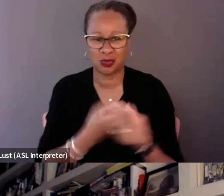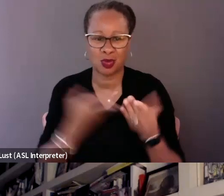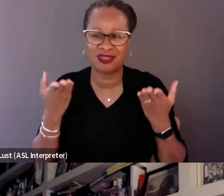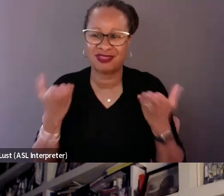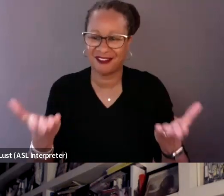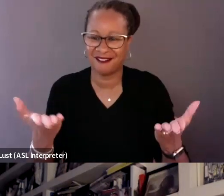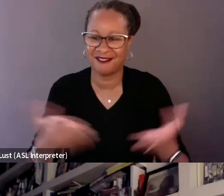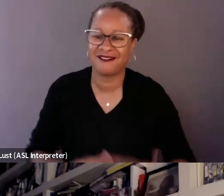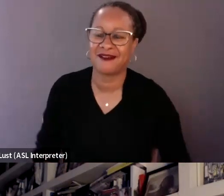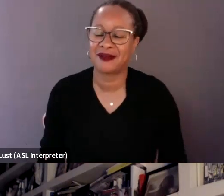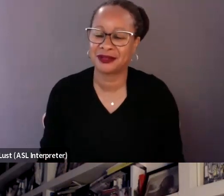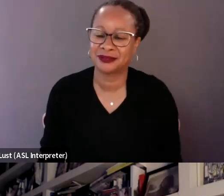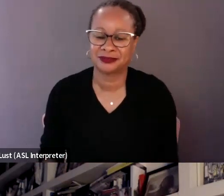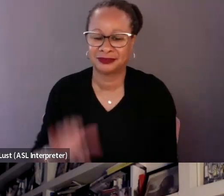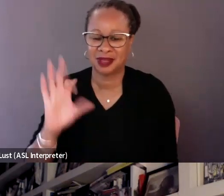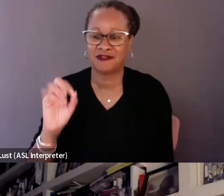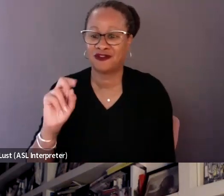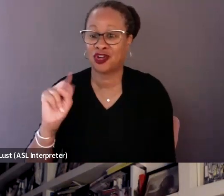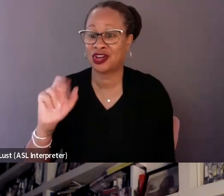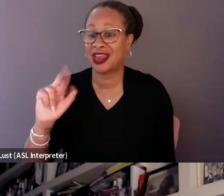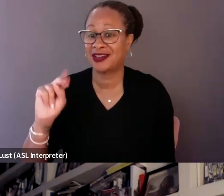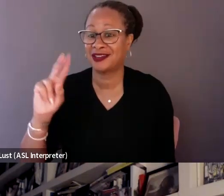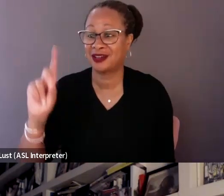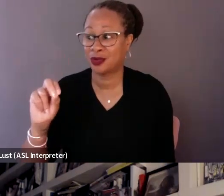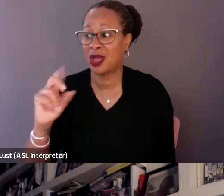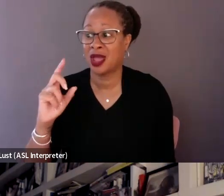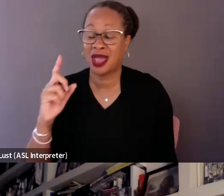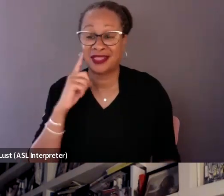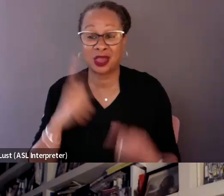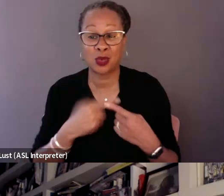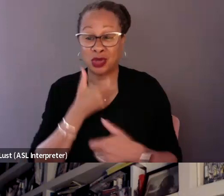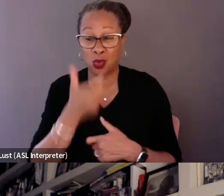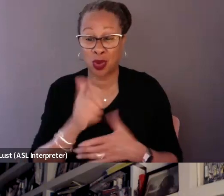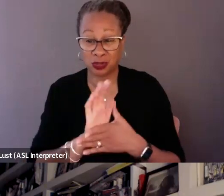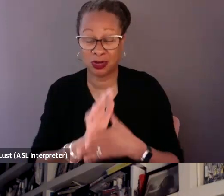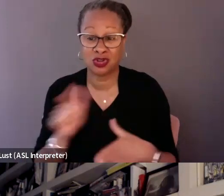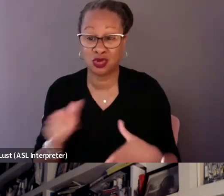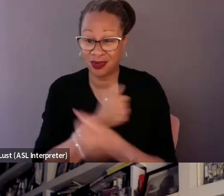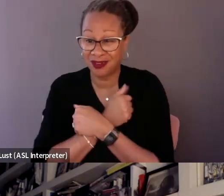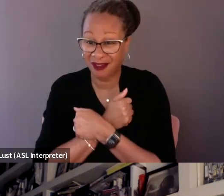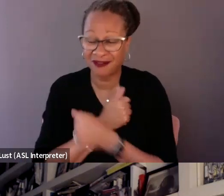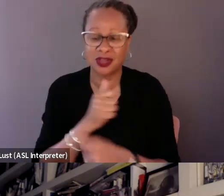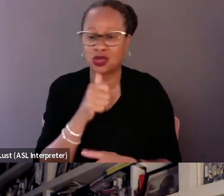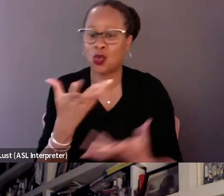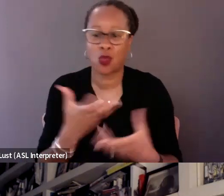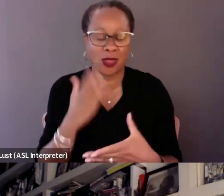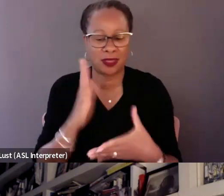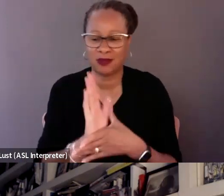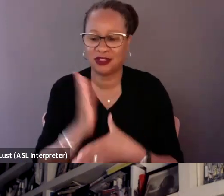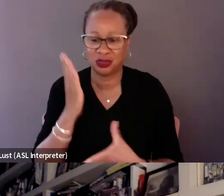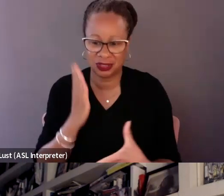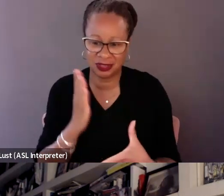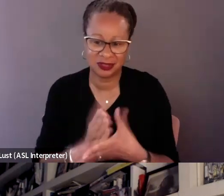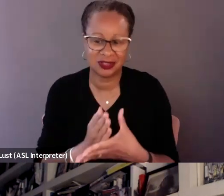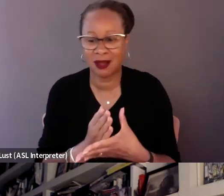Yeah, I think when you watch a movie that you love, you don't want the movie to stop, to end. You